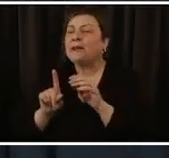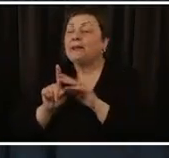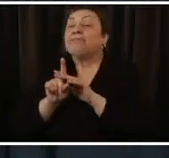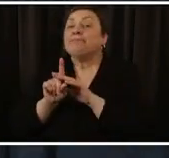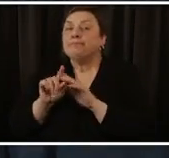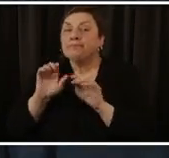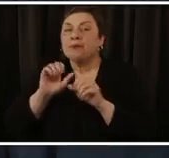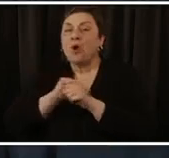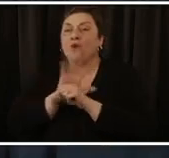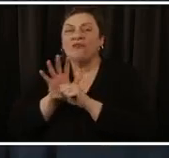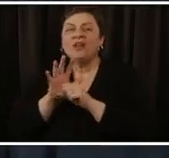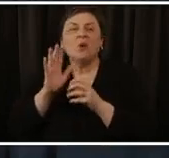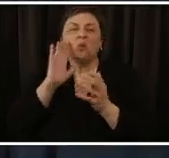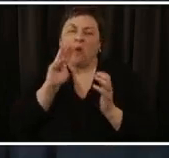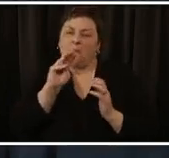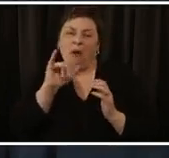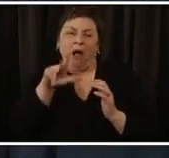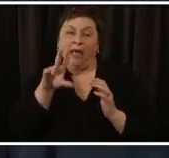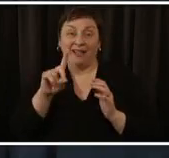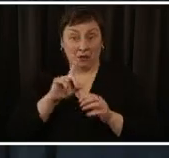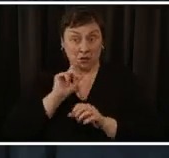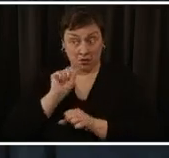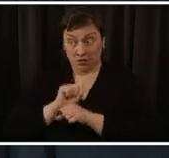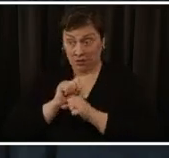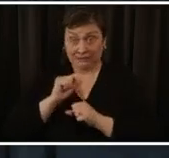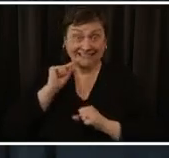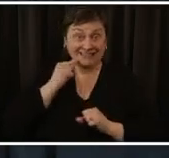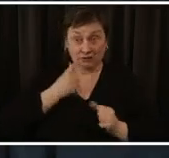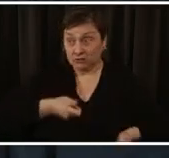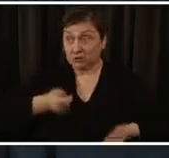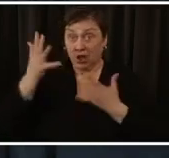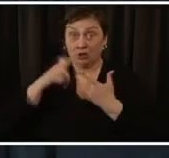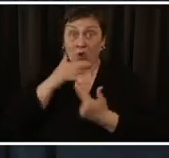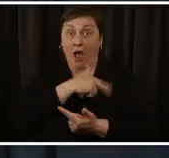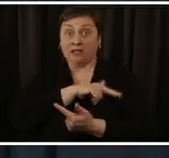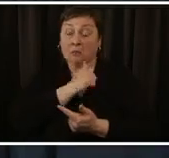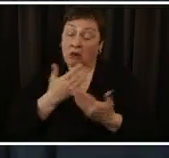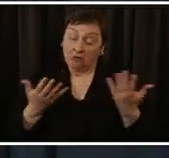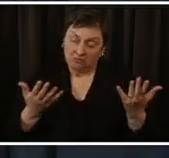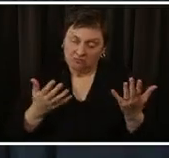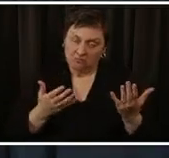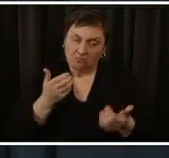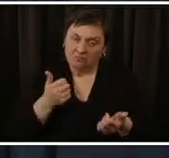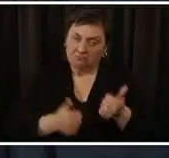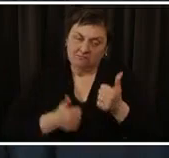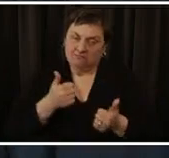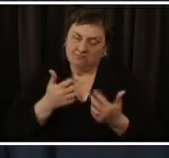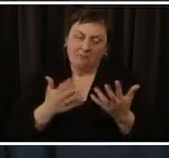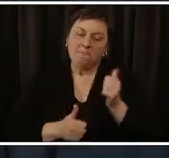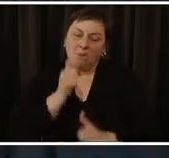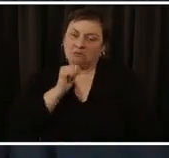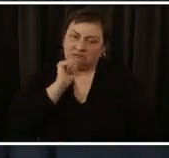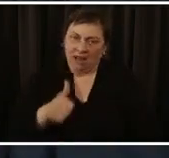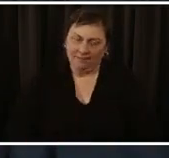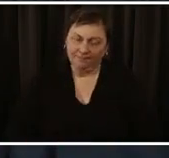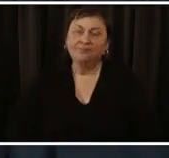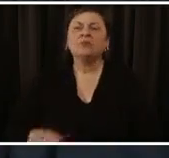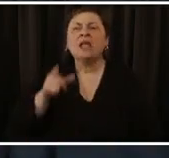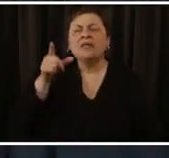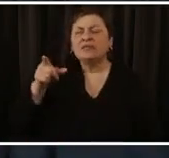to be hospitalized and less likely to result in death. And then to your second question, which variants are